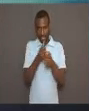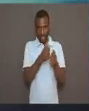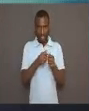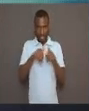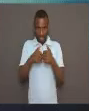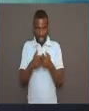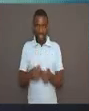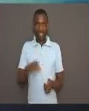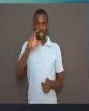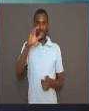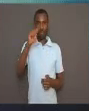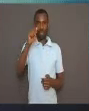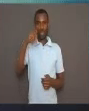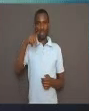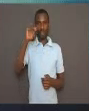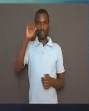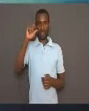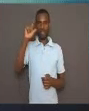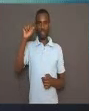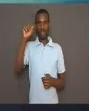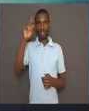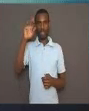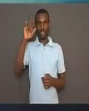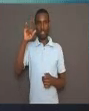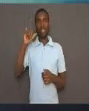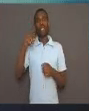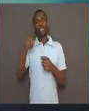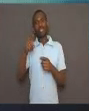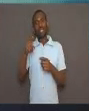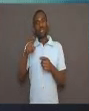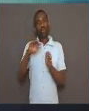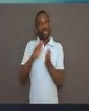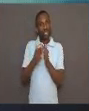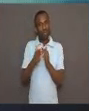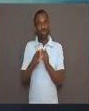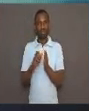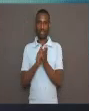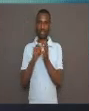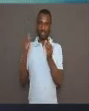action, and we will look at some real-life examples.